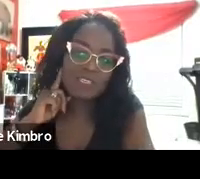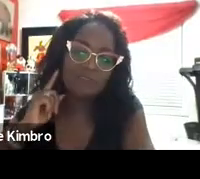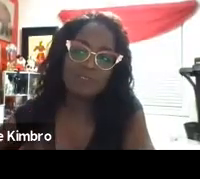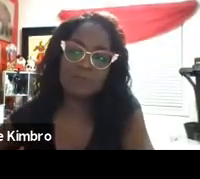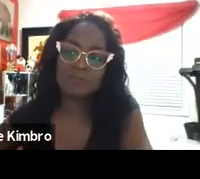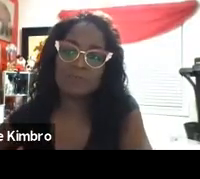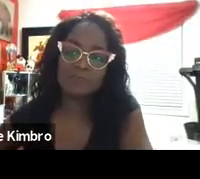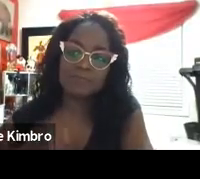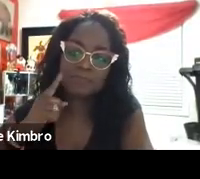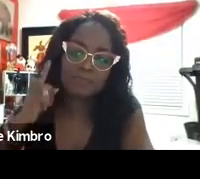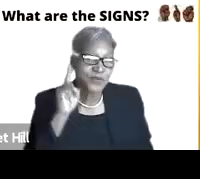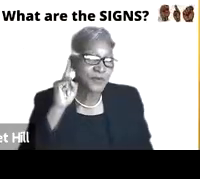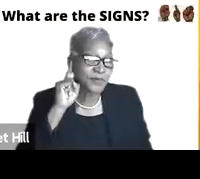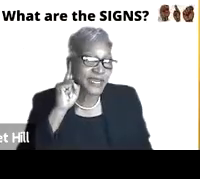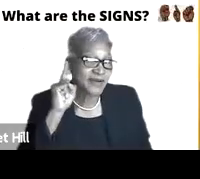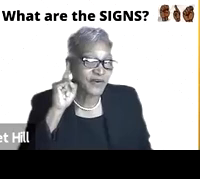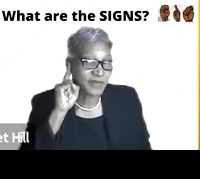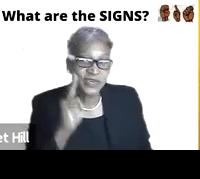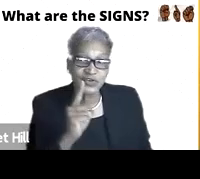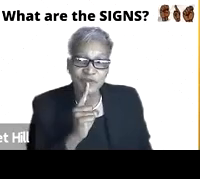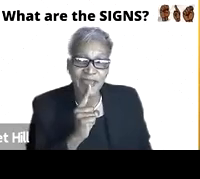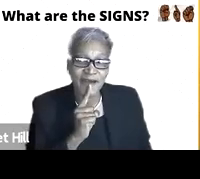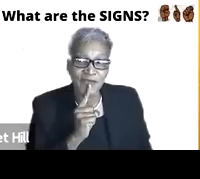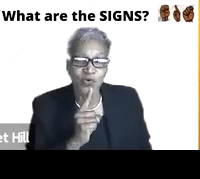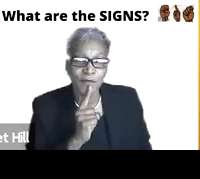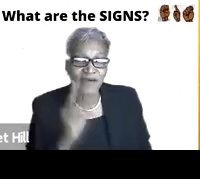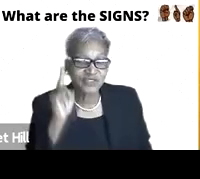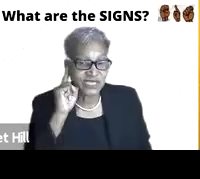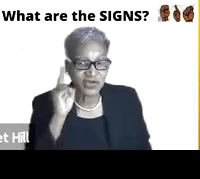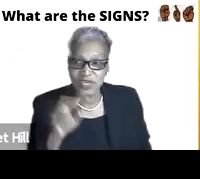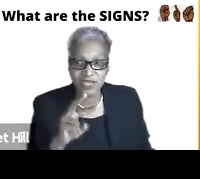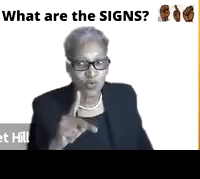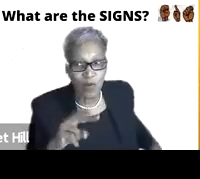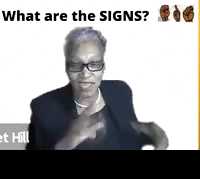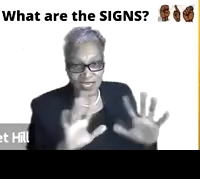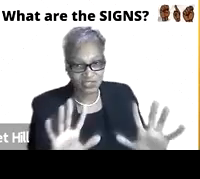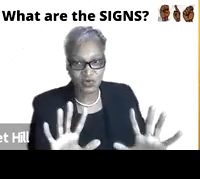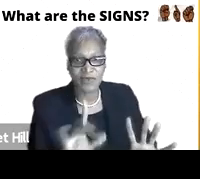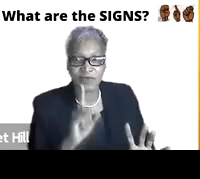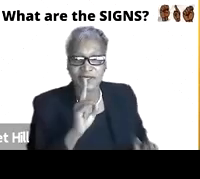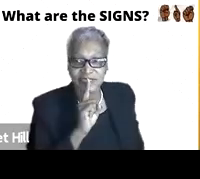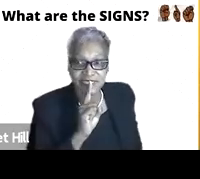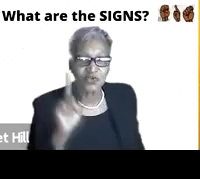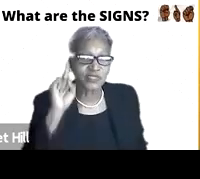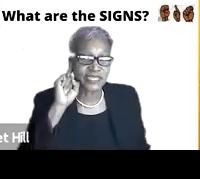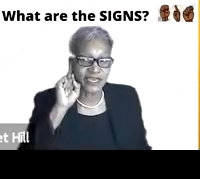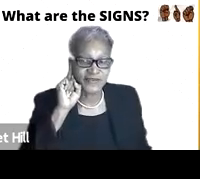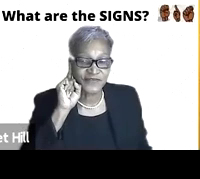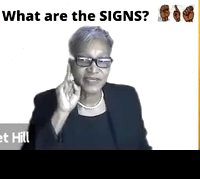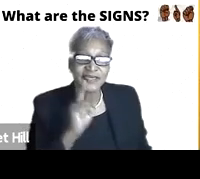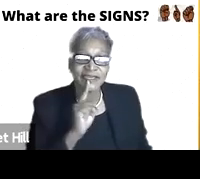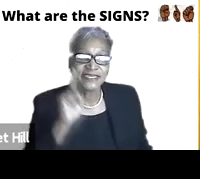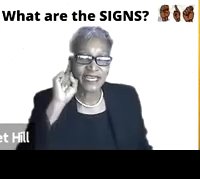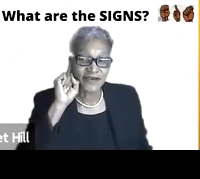Deaf. Yeah. Now, some people might come from ear to mouth or mouth to ear. Either way, it's okay because it's still